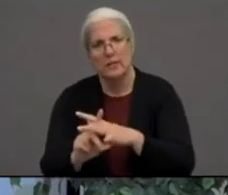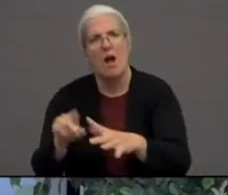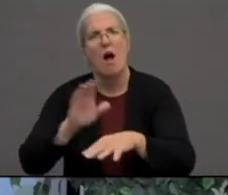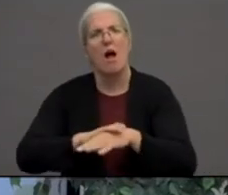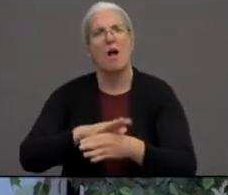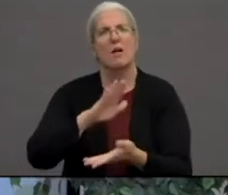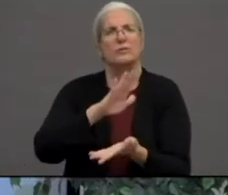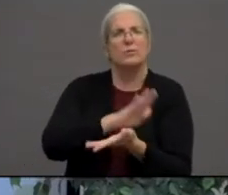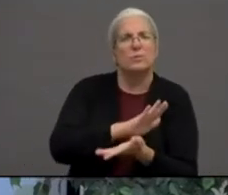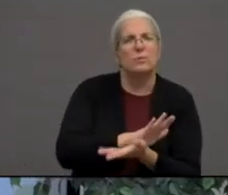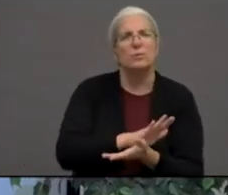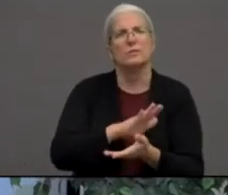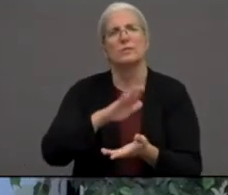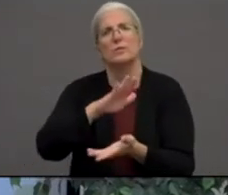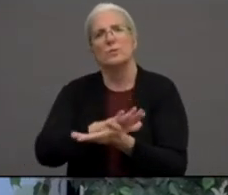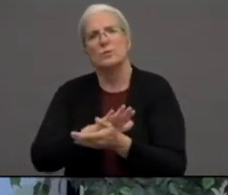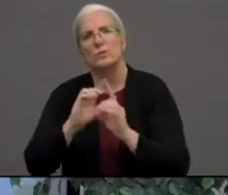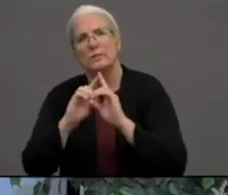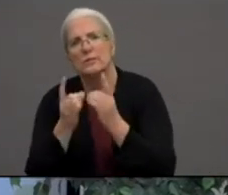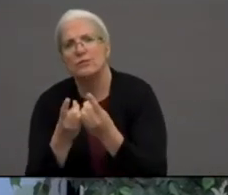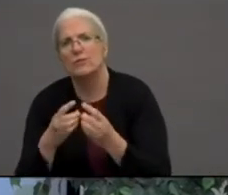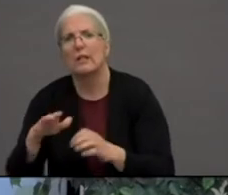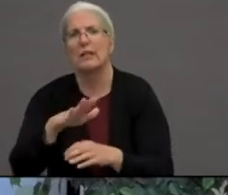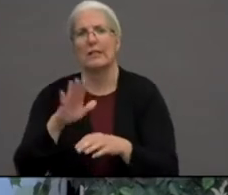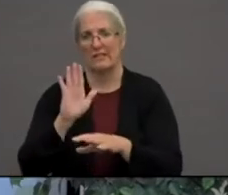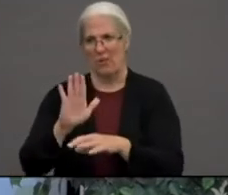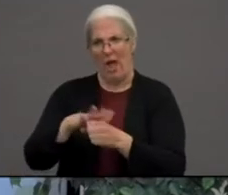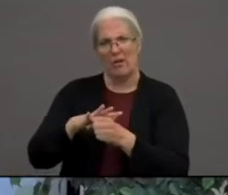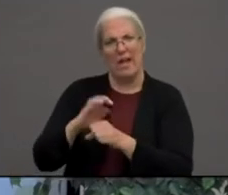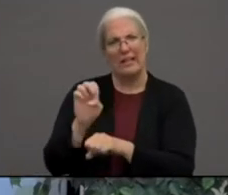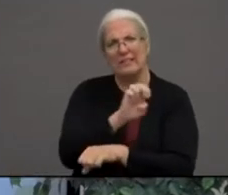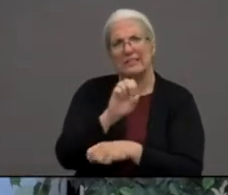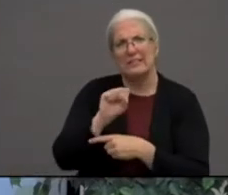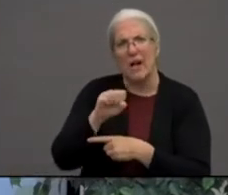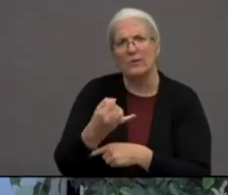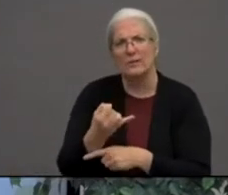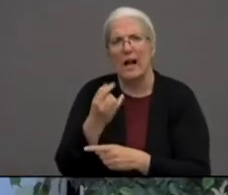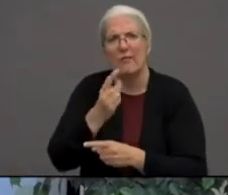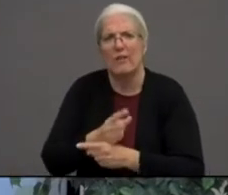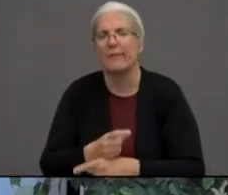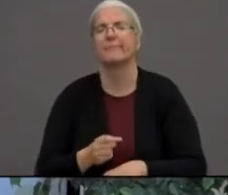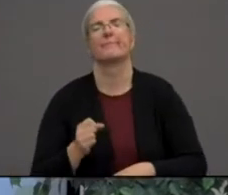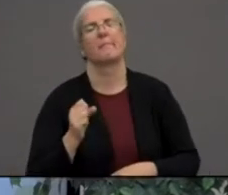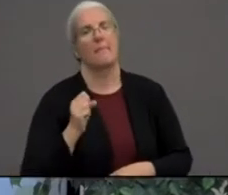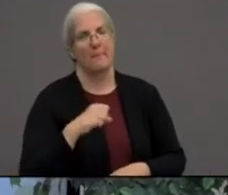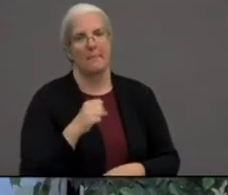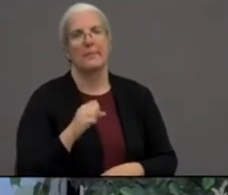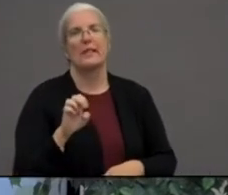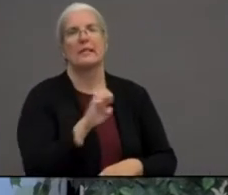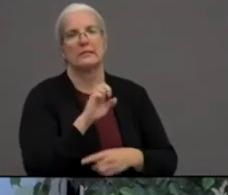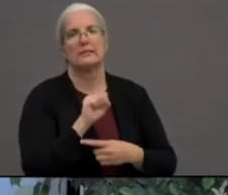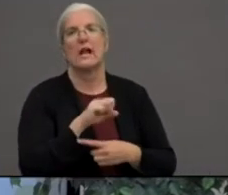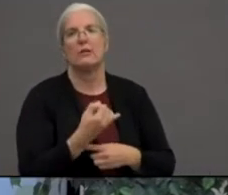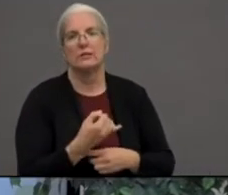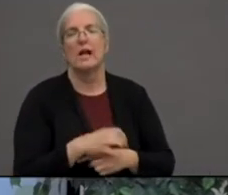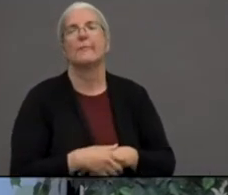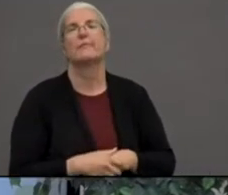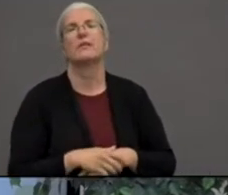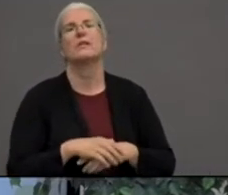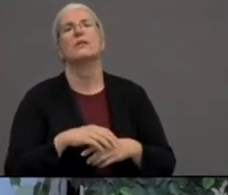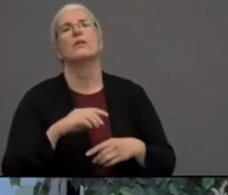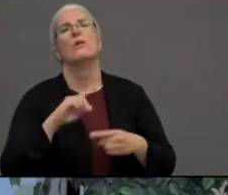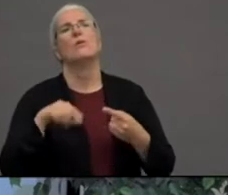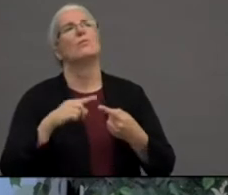You're in the East San Jose area, correct? Yes. So when we're talking about East San Jose,